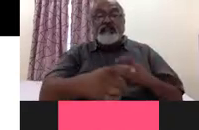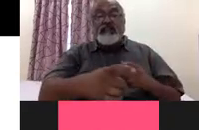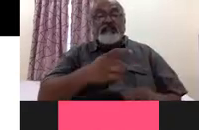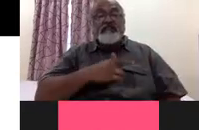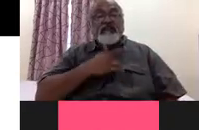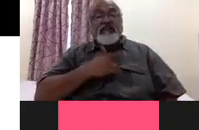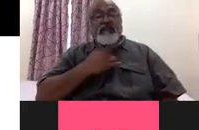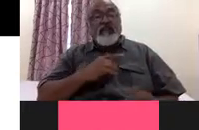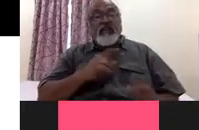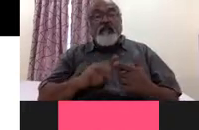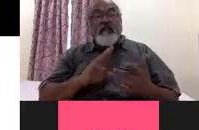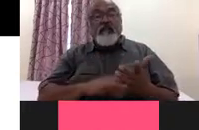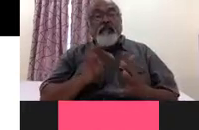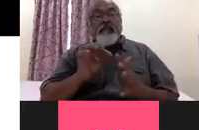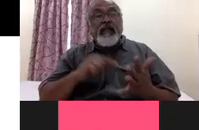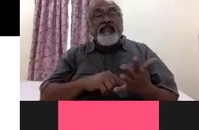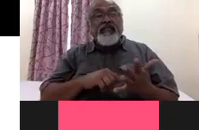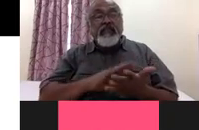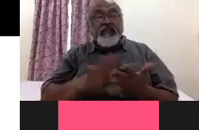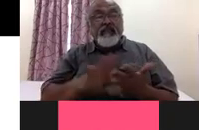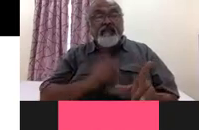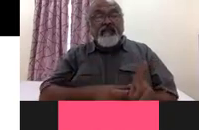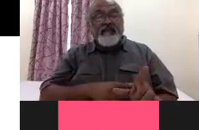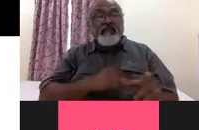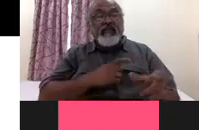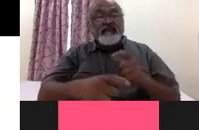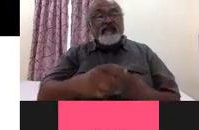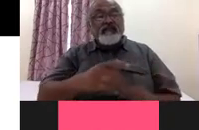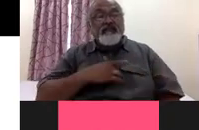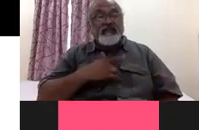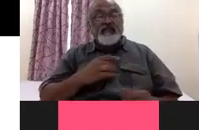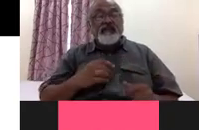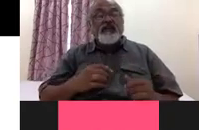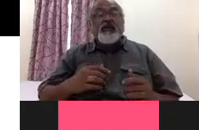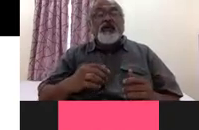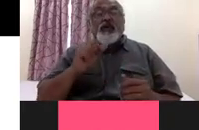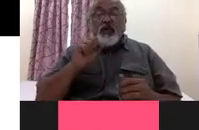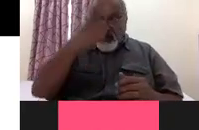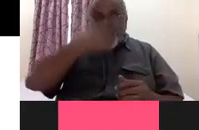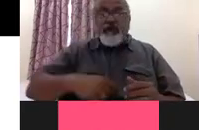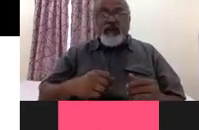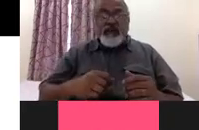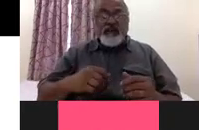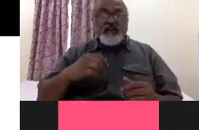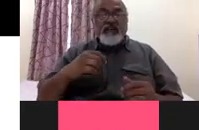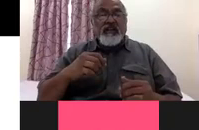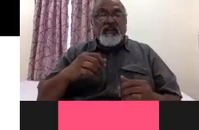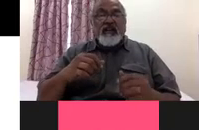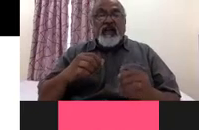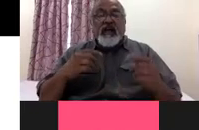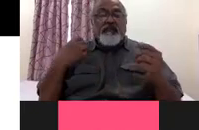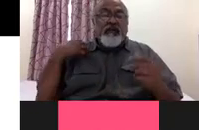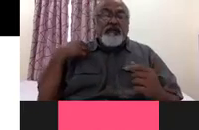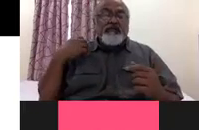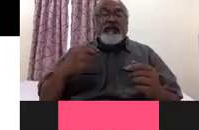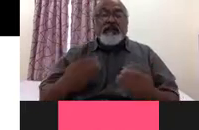We will feel for the human adversity will evoke that response. How do we move from sympathy to empathy? Any tips from